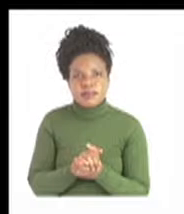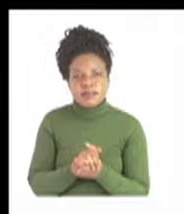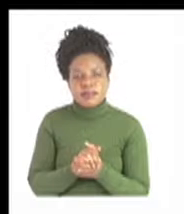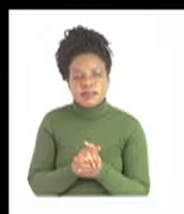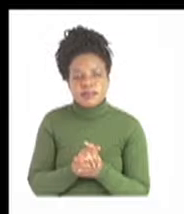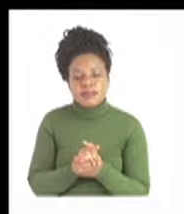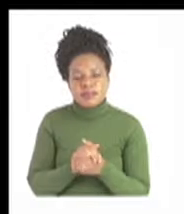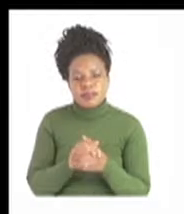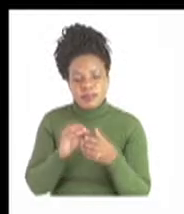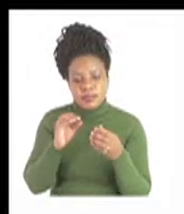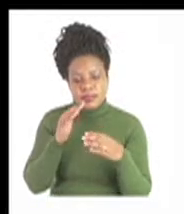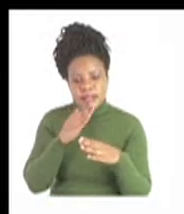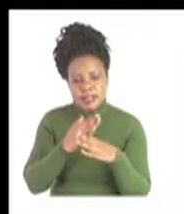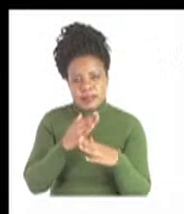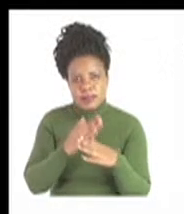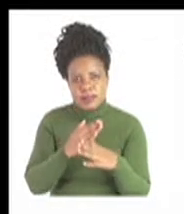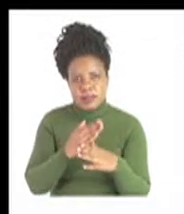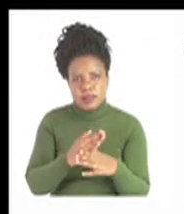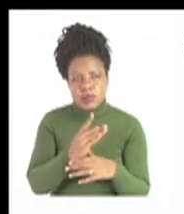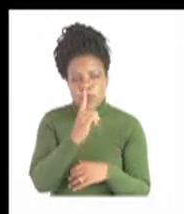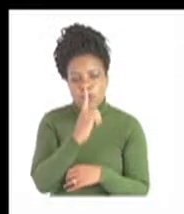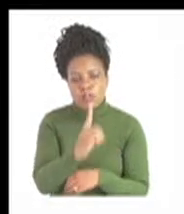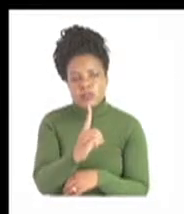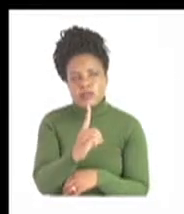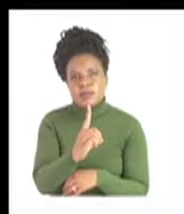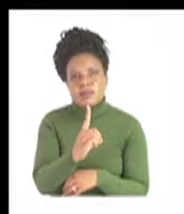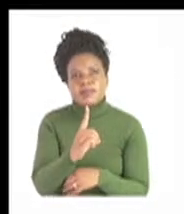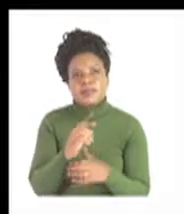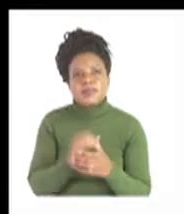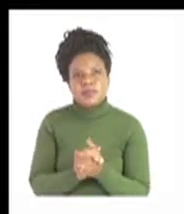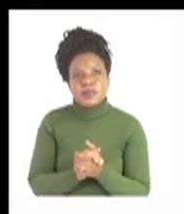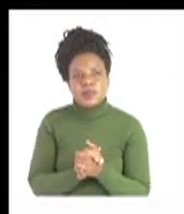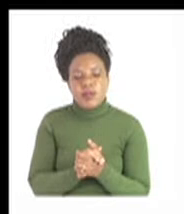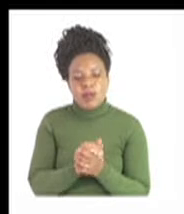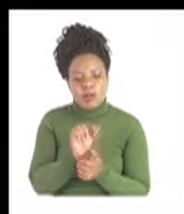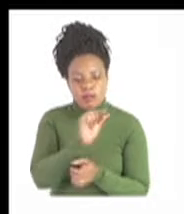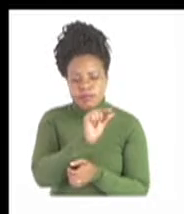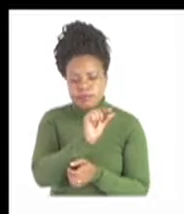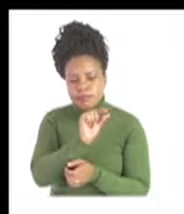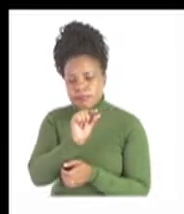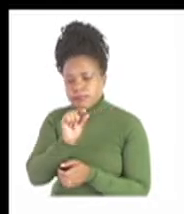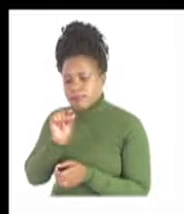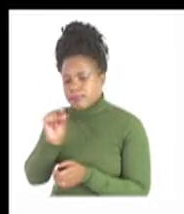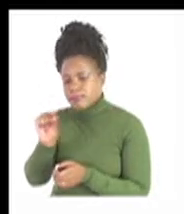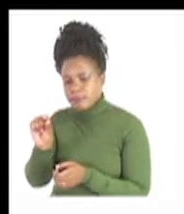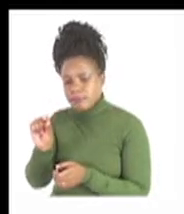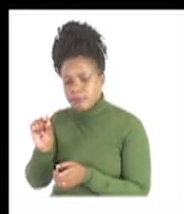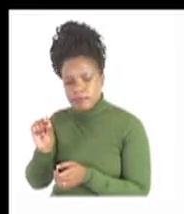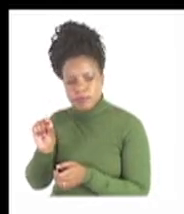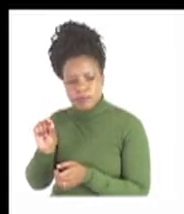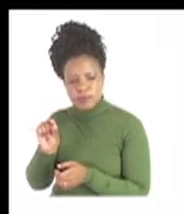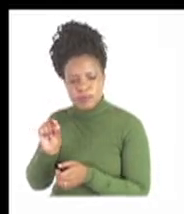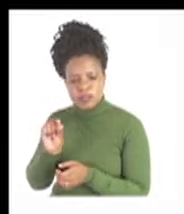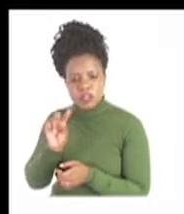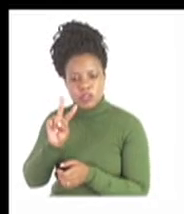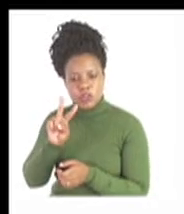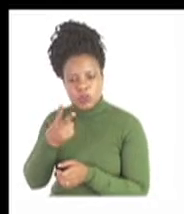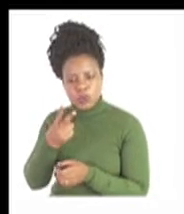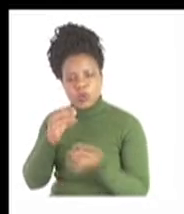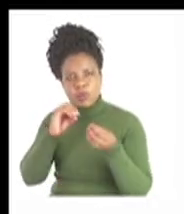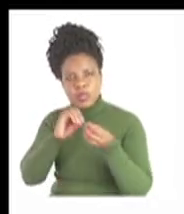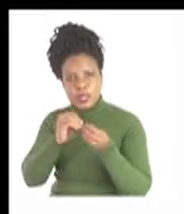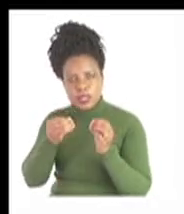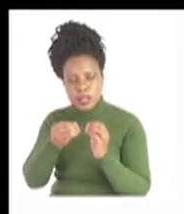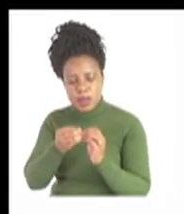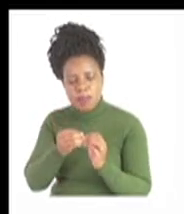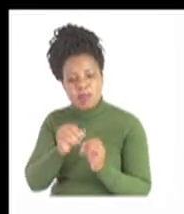first question under our activity is to identify all the square numbers in the